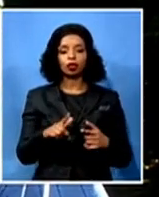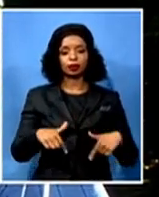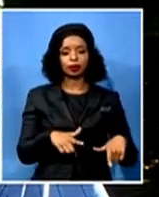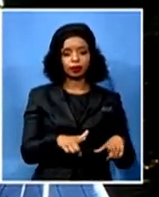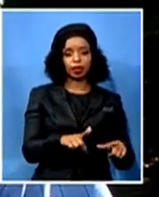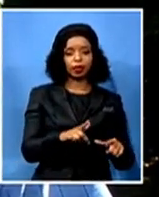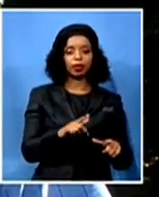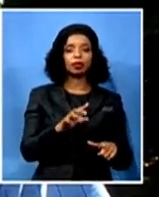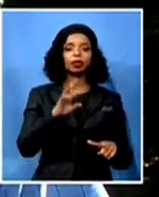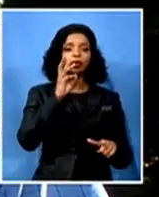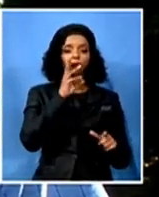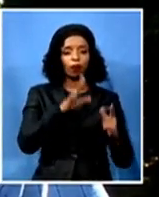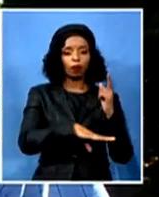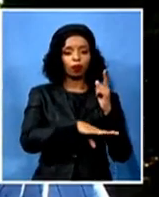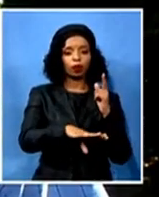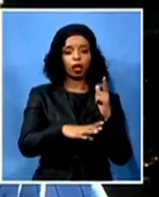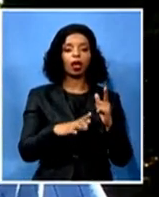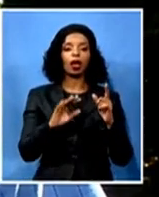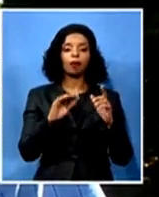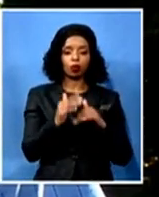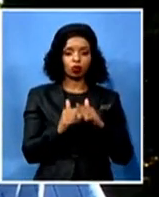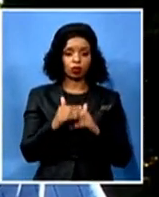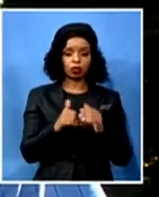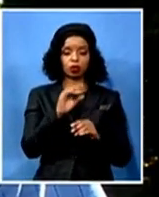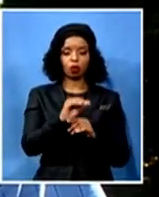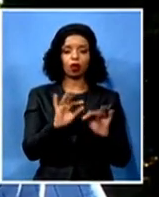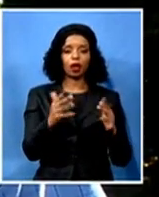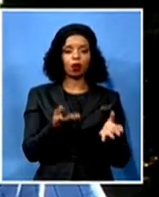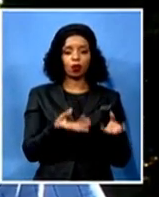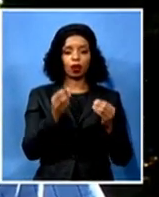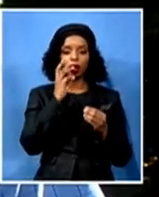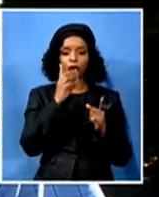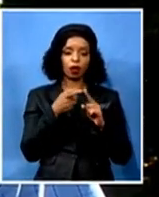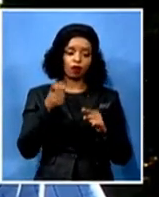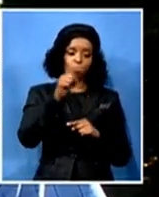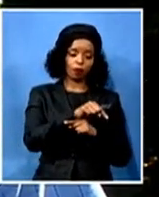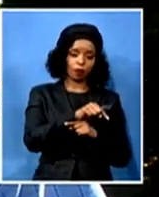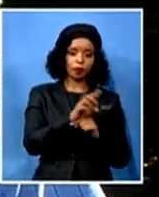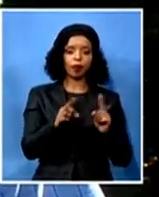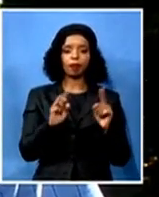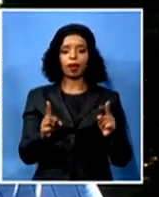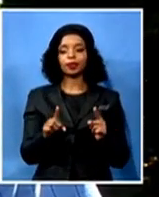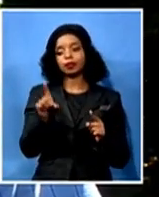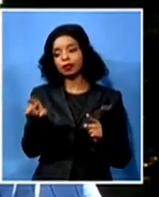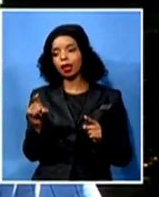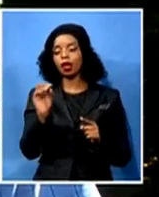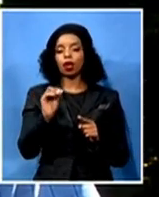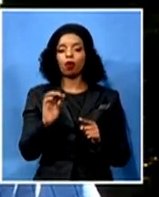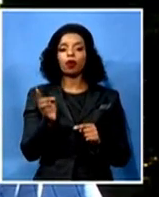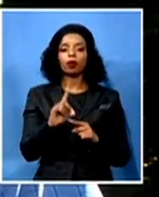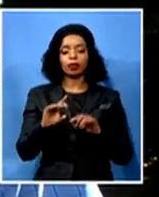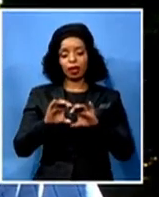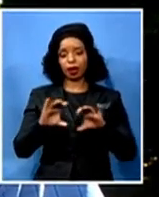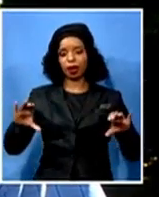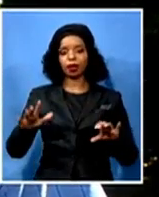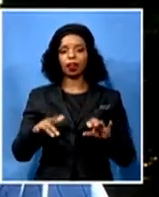water. Up to a certain area, there is canal systems, and from the canal